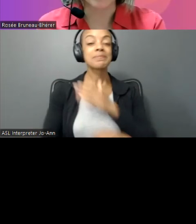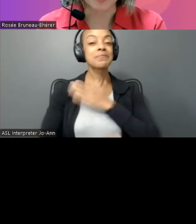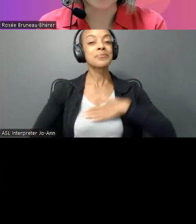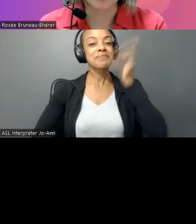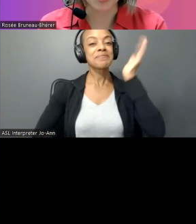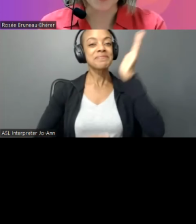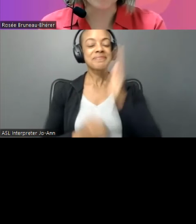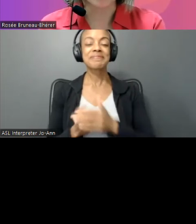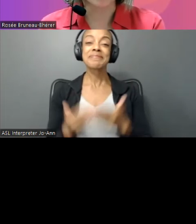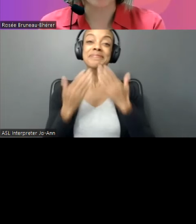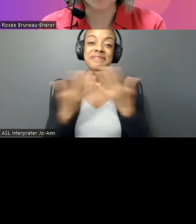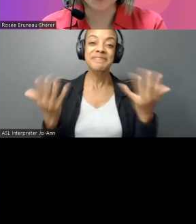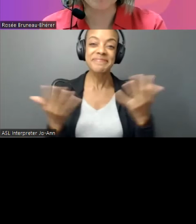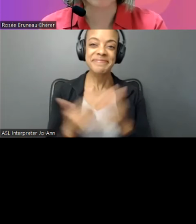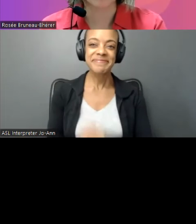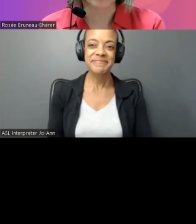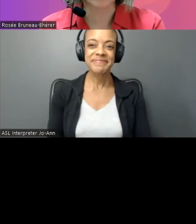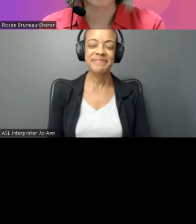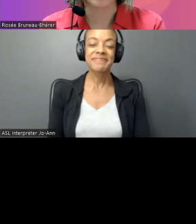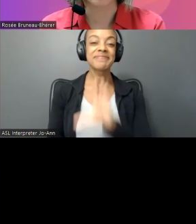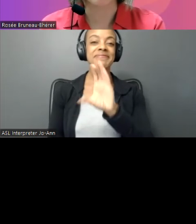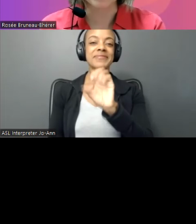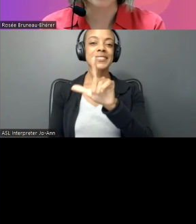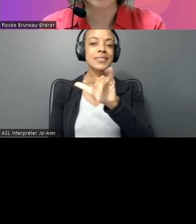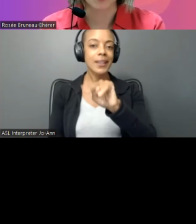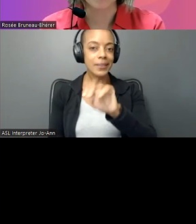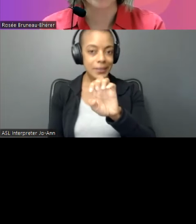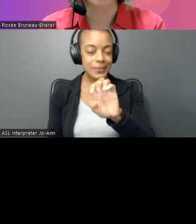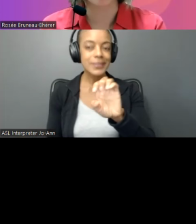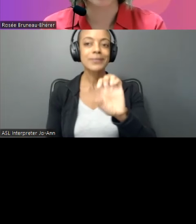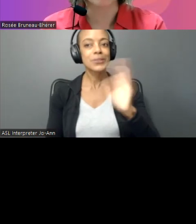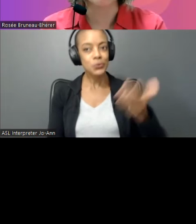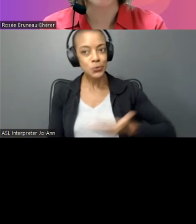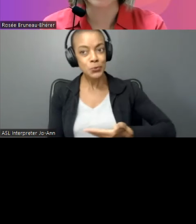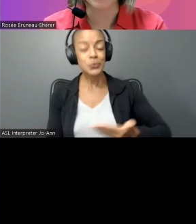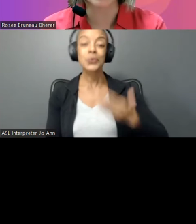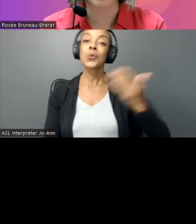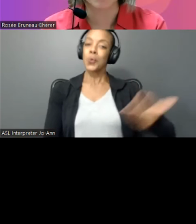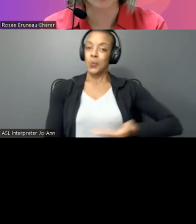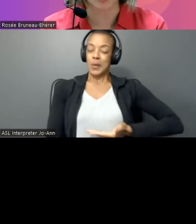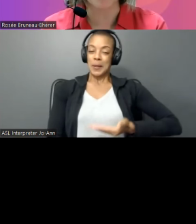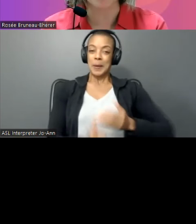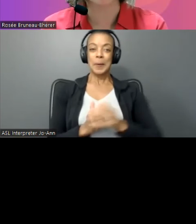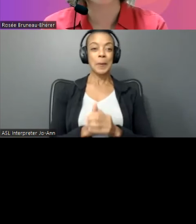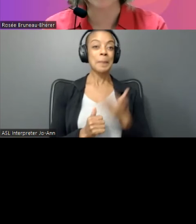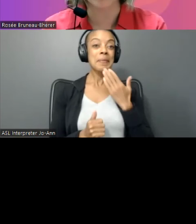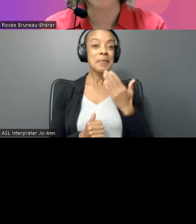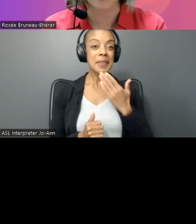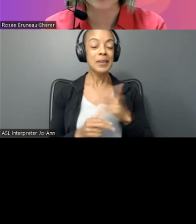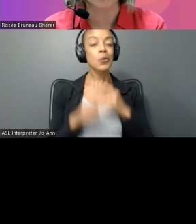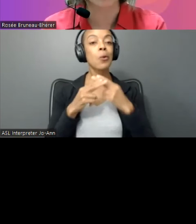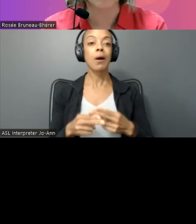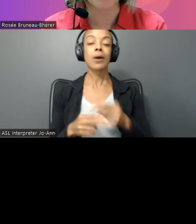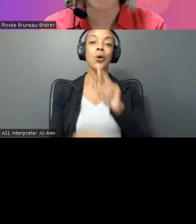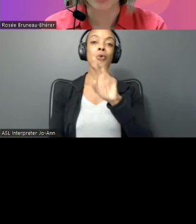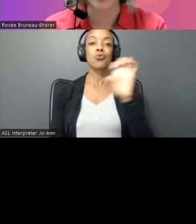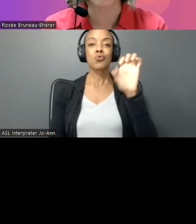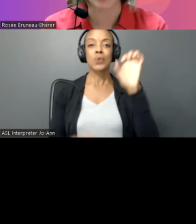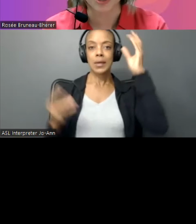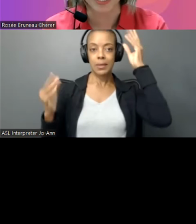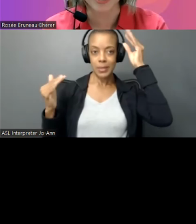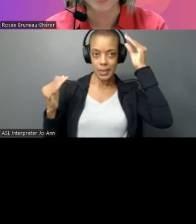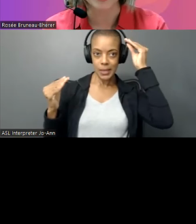presentation. Thank you very much, Céline, for this introduction, and welcome to this presentation called Rethinking